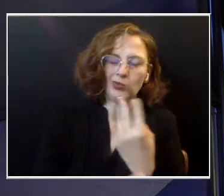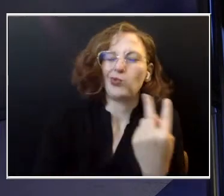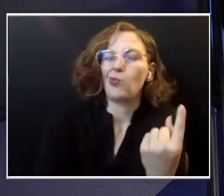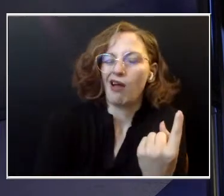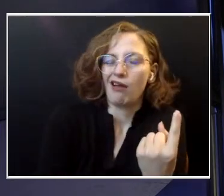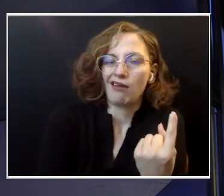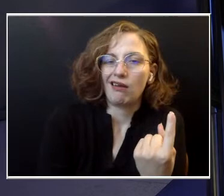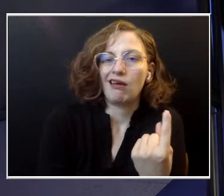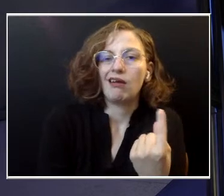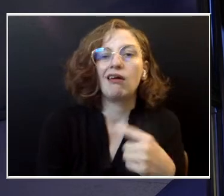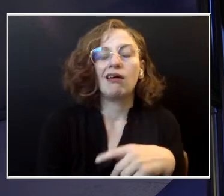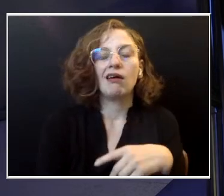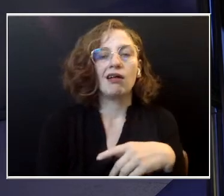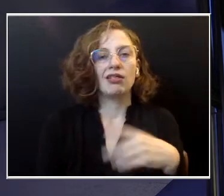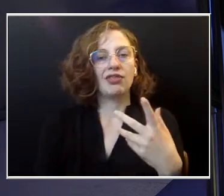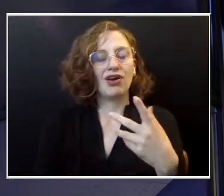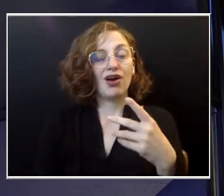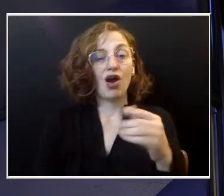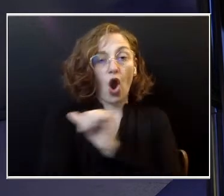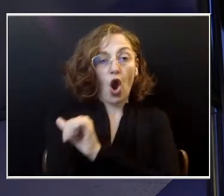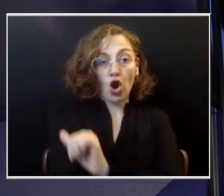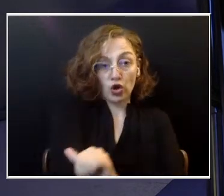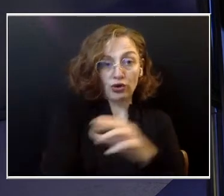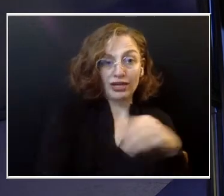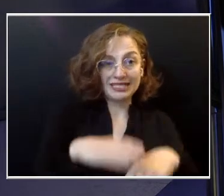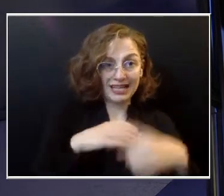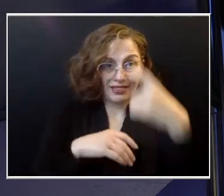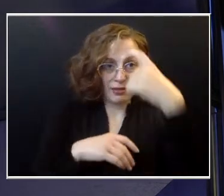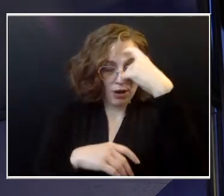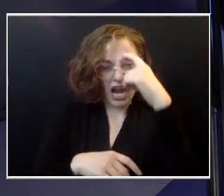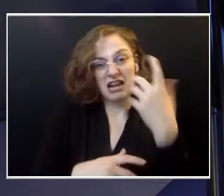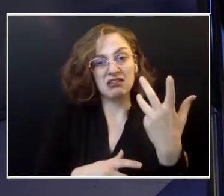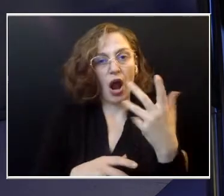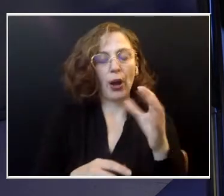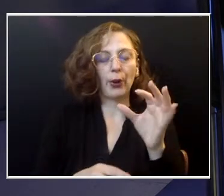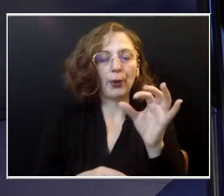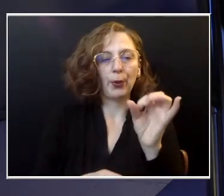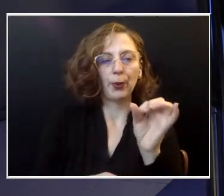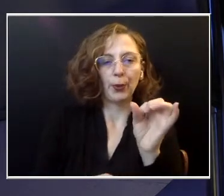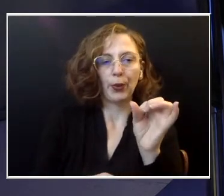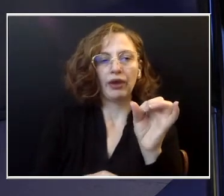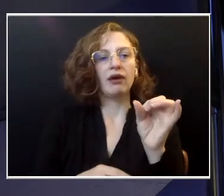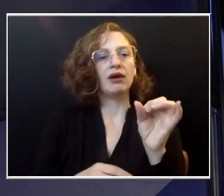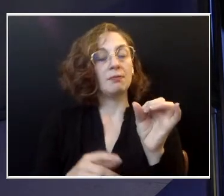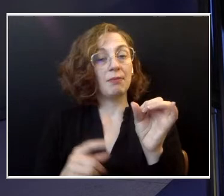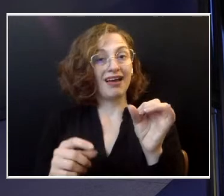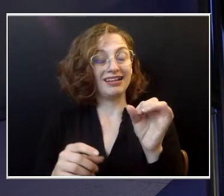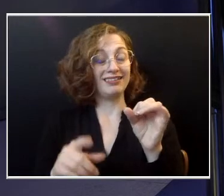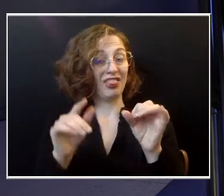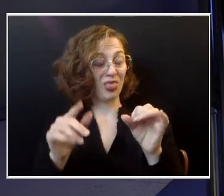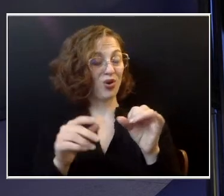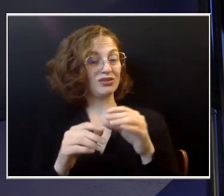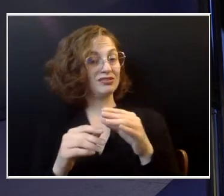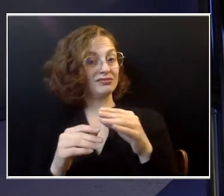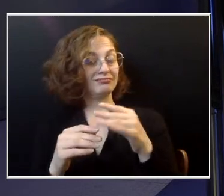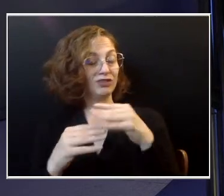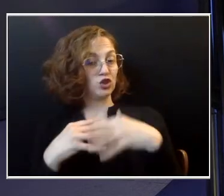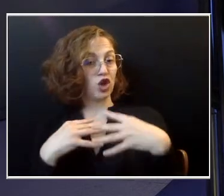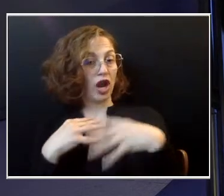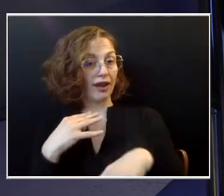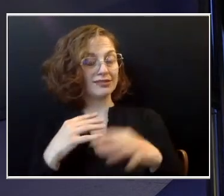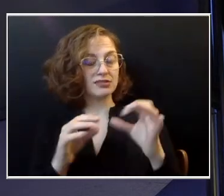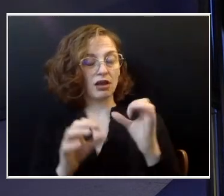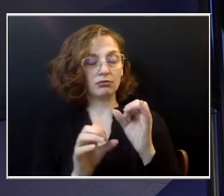these veins are on average 7 to 8 millimeters, so about twice the size of the arteries. So in his case, I actually took 2